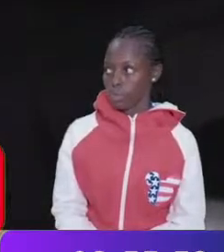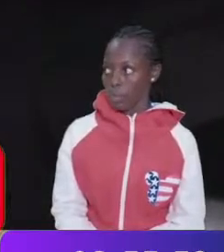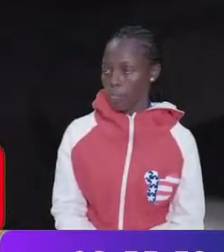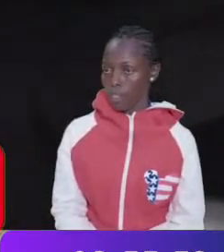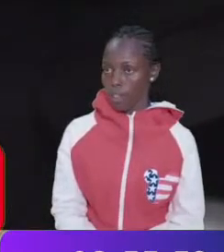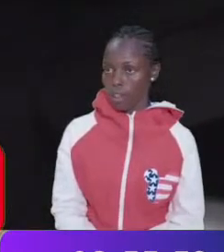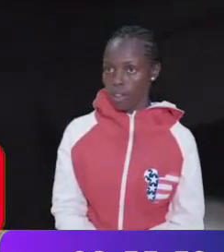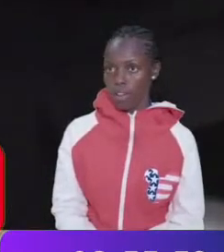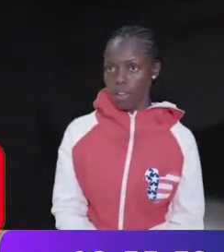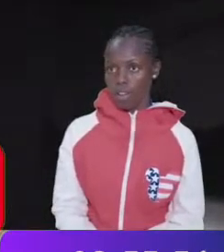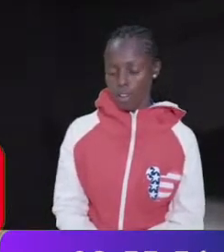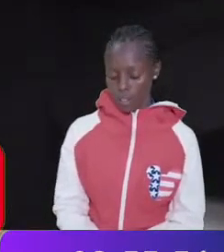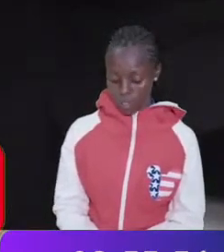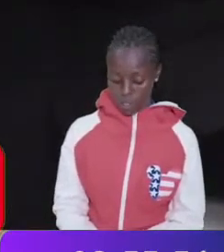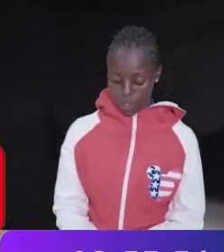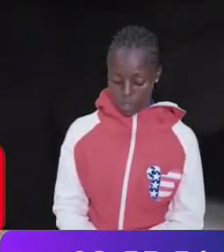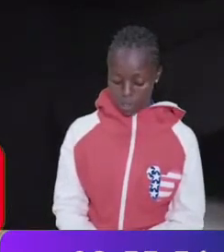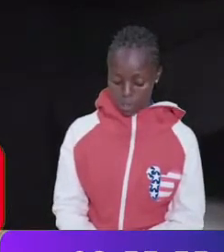Lord.